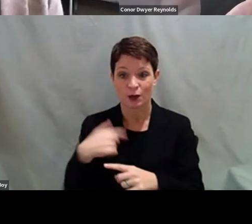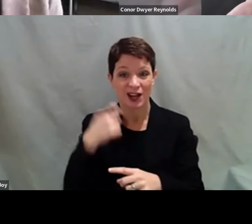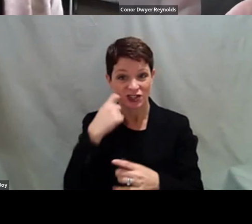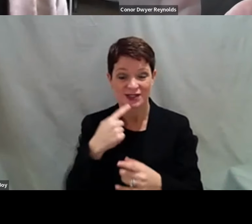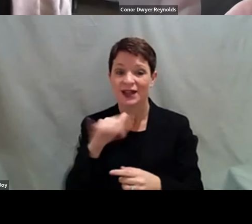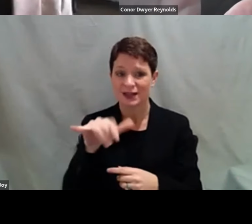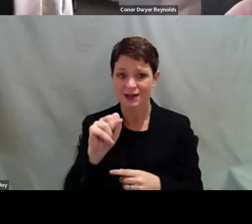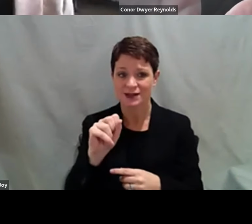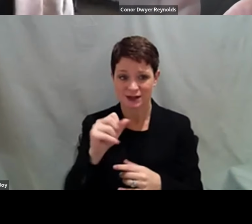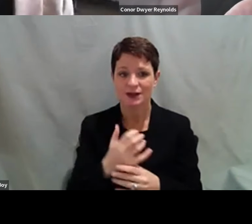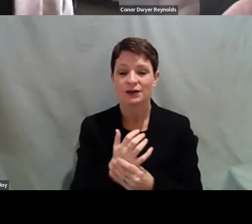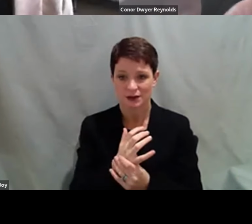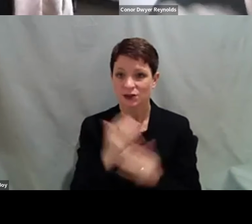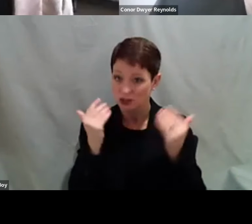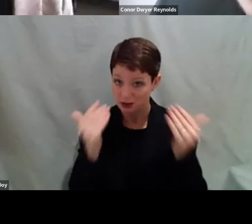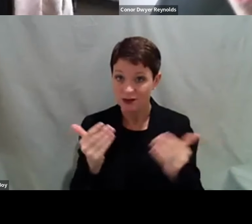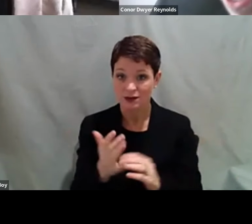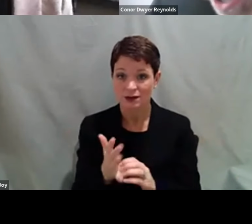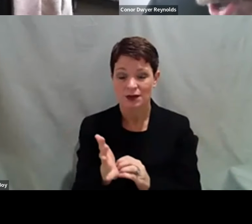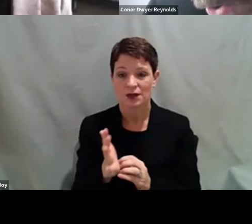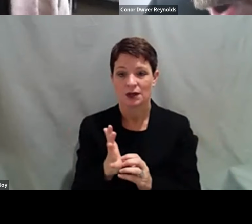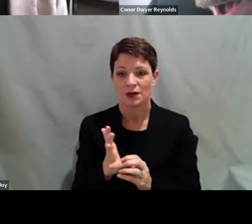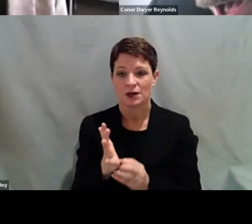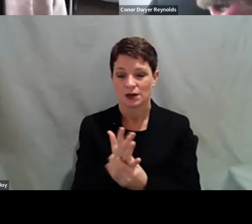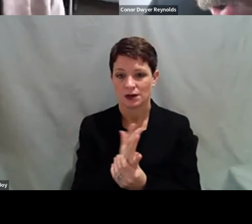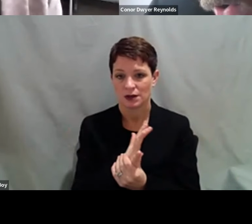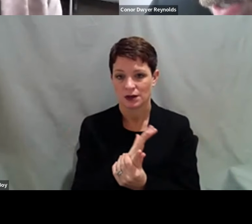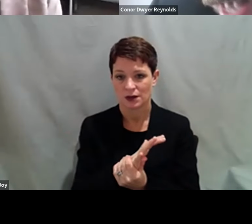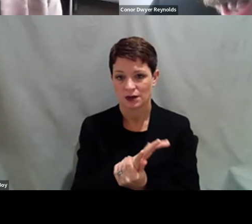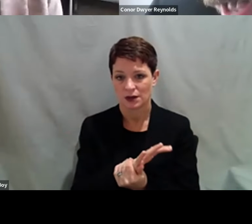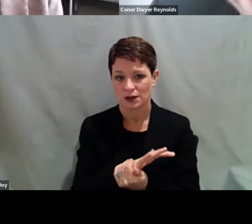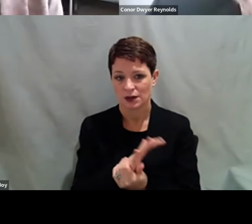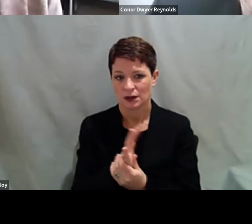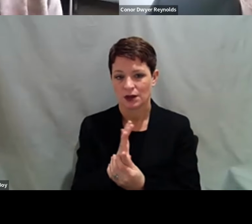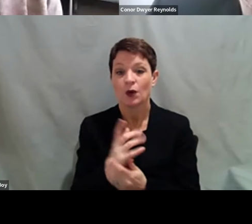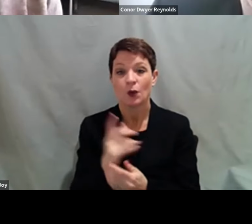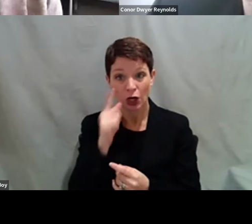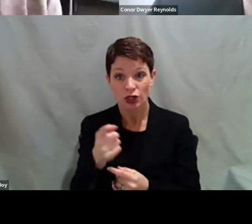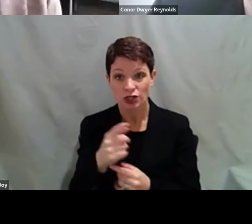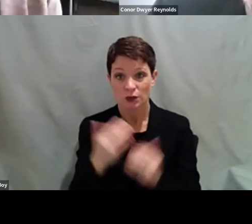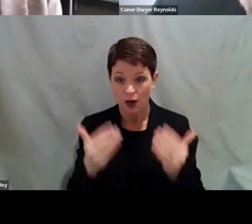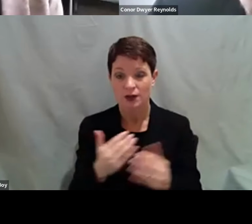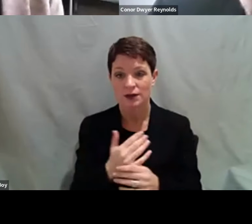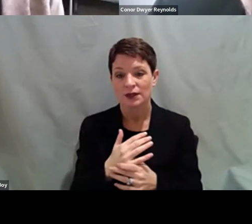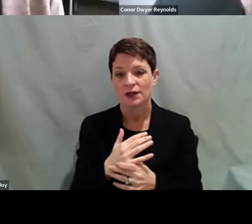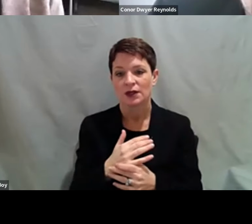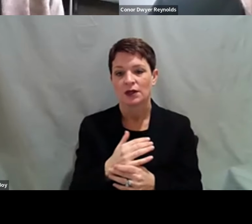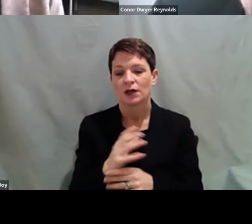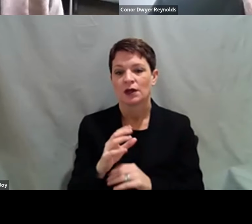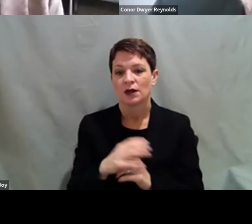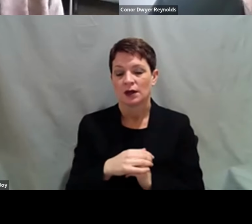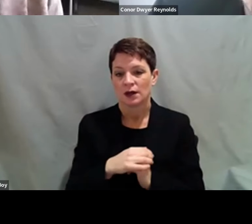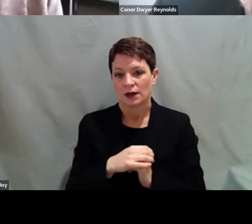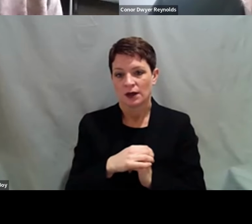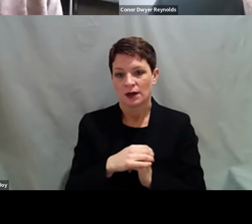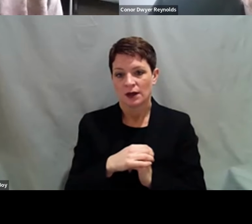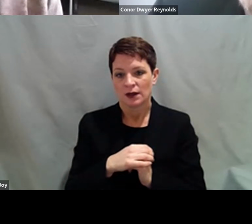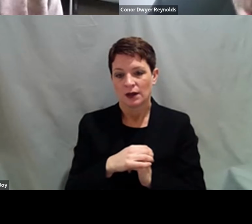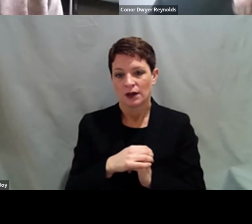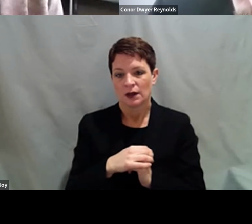said? Okay. So, courts, we heard you. Okay, courts preempted, courts